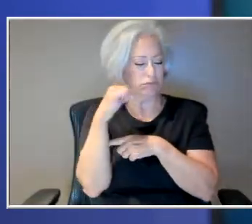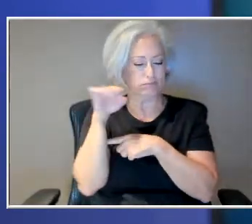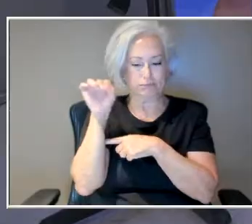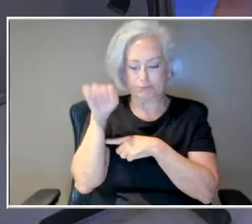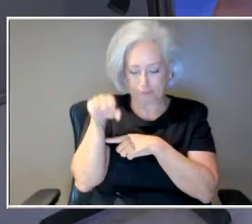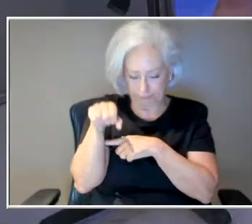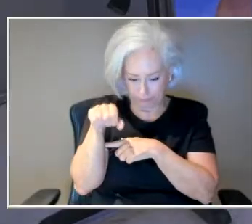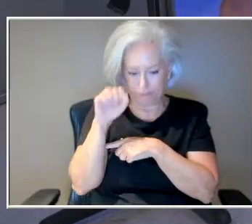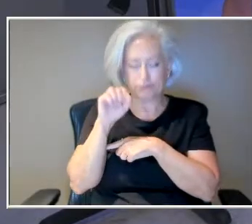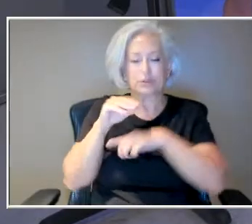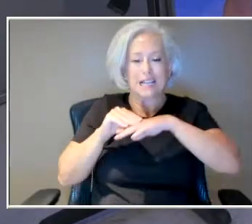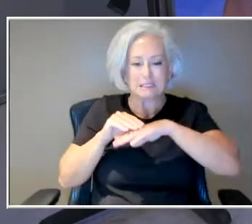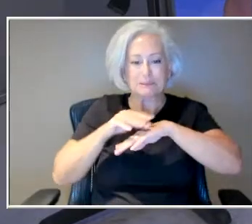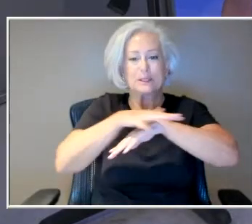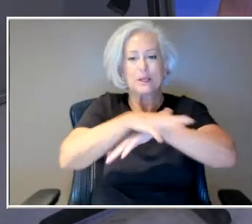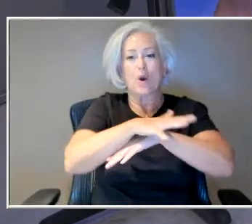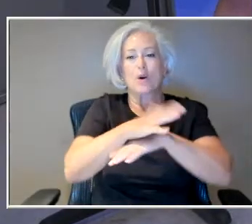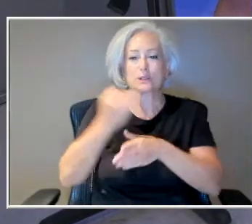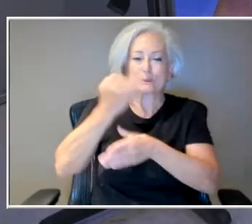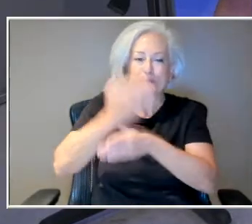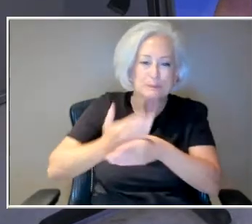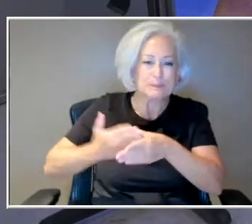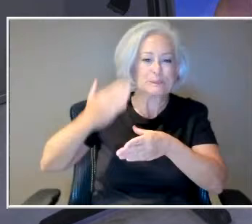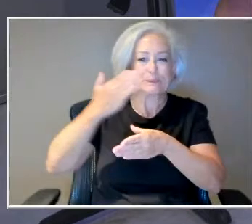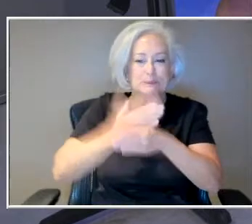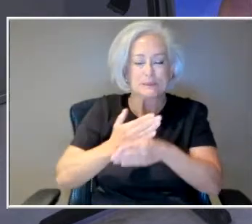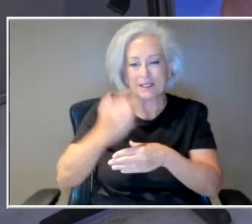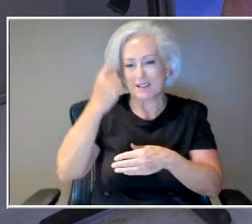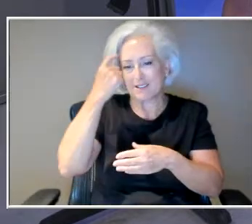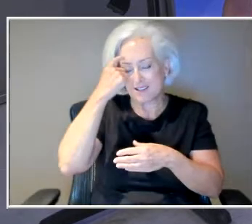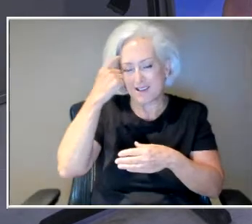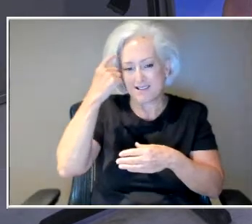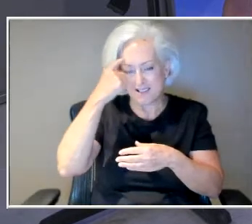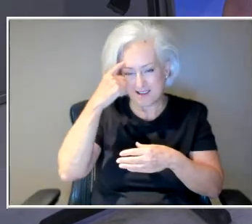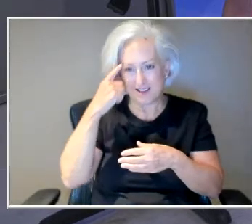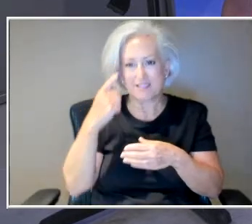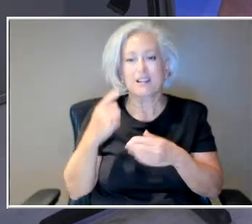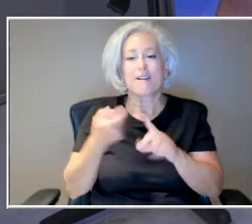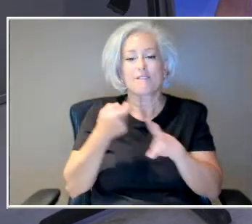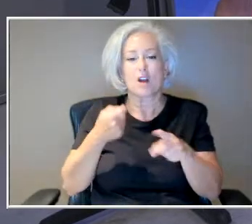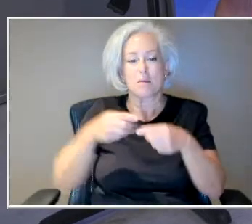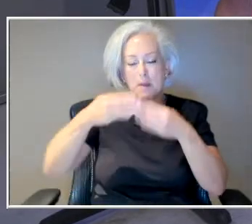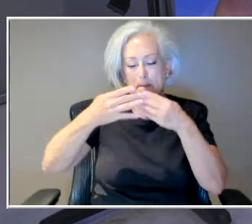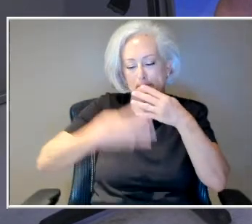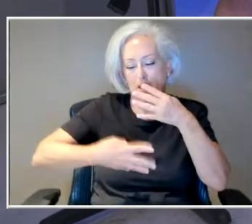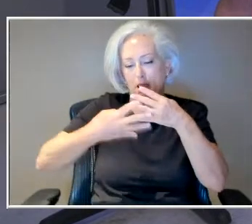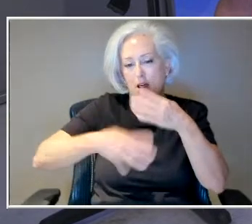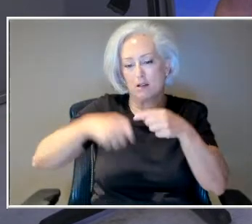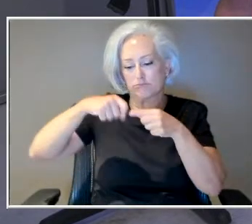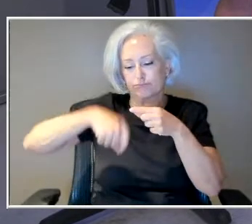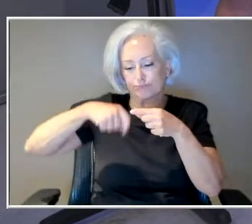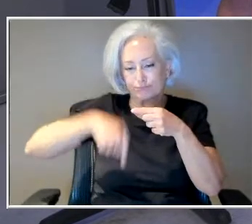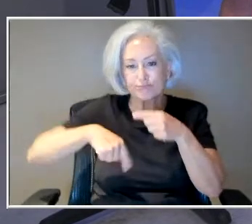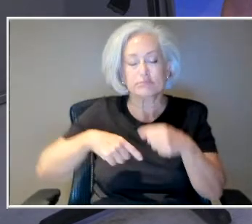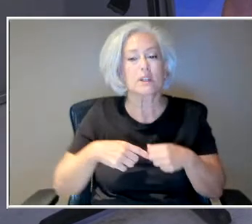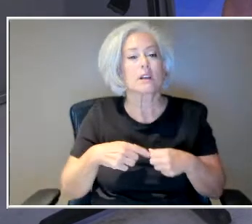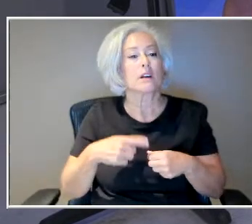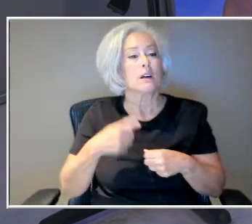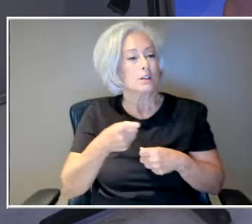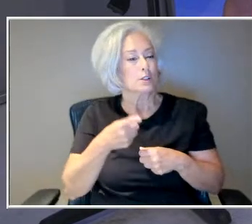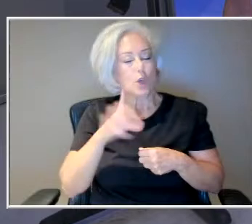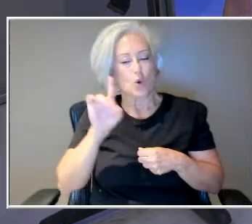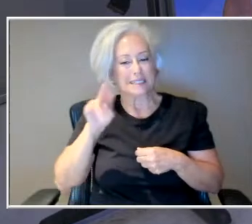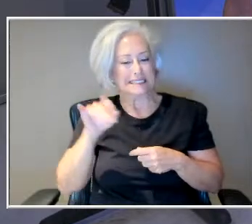Dr. Ebersol, not everyone has access to this health system and to you. In this case, Denise is in a rural area. How